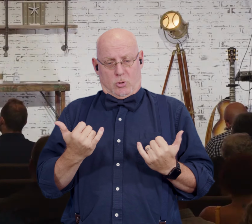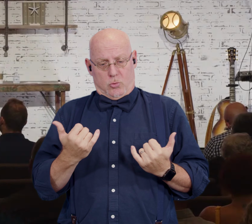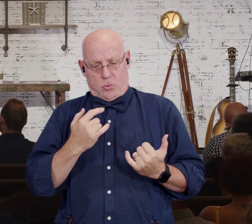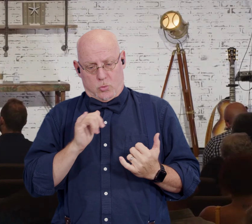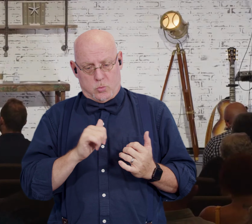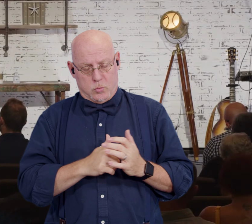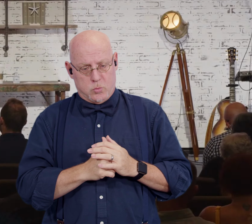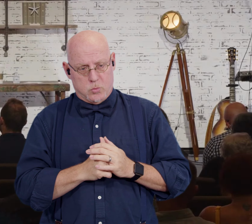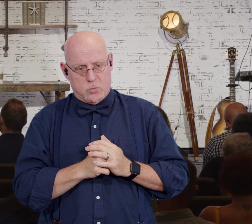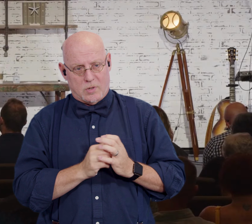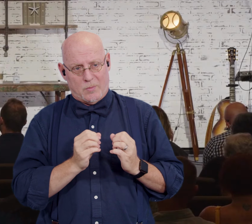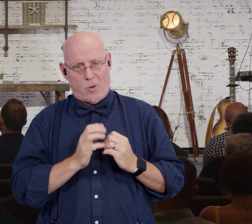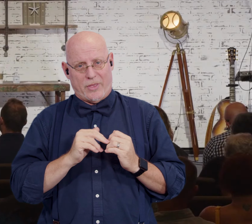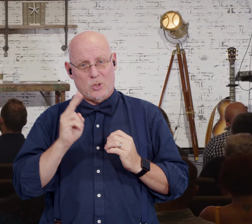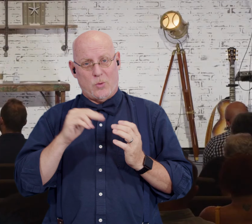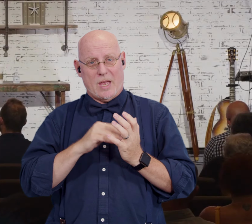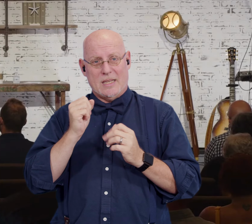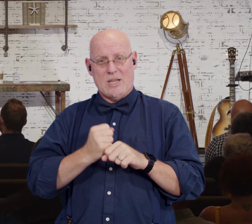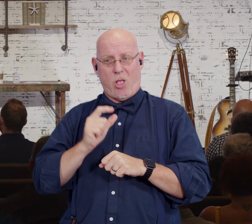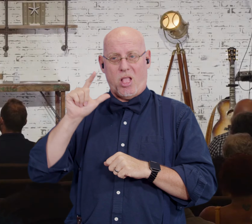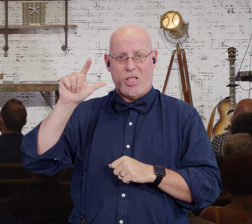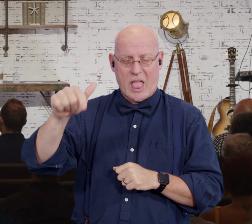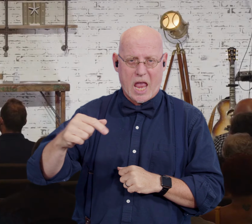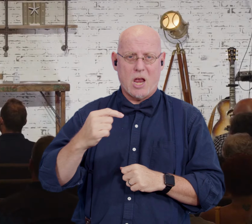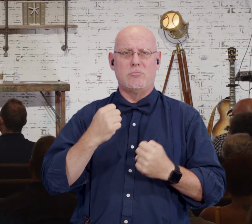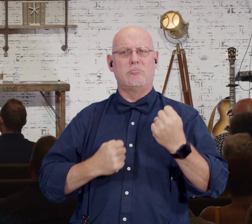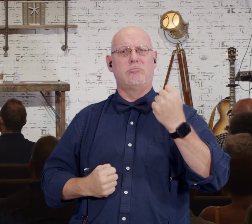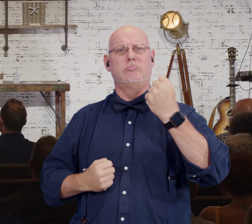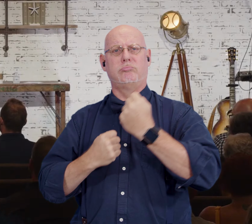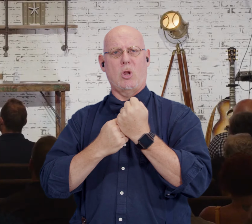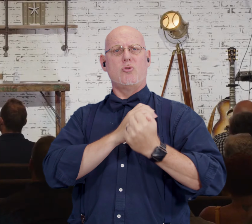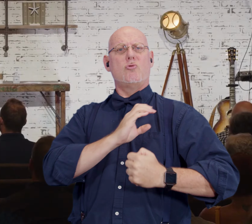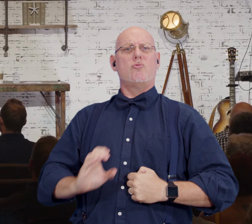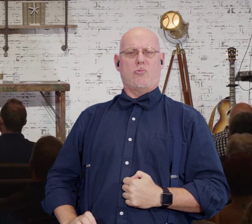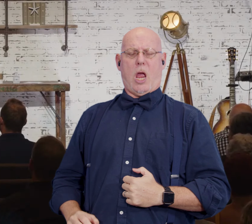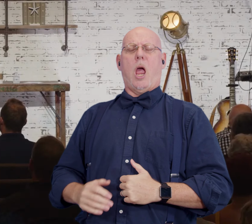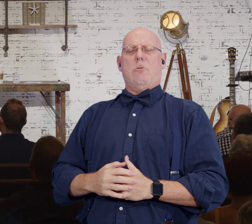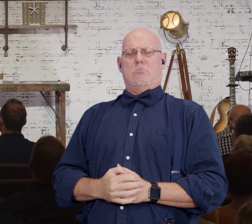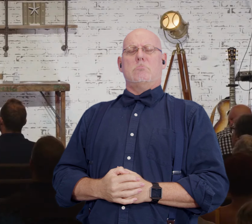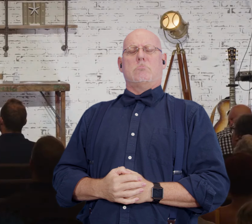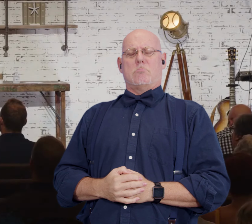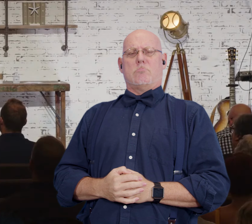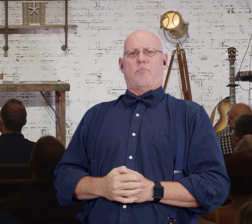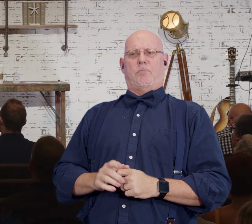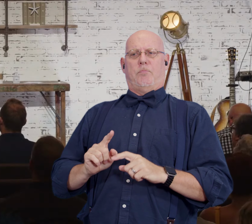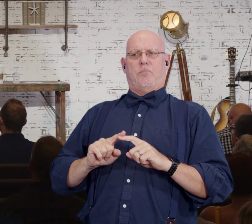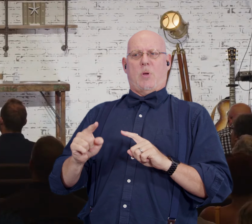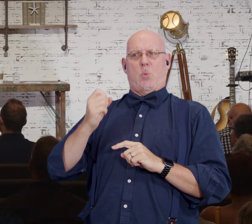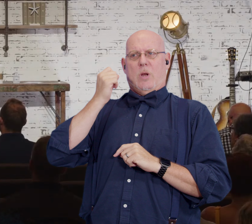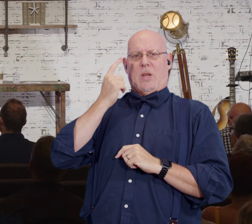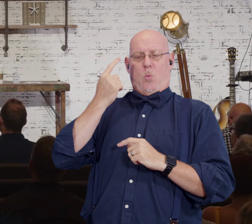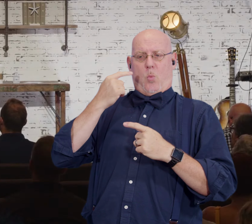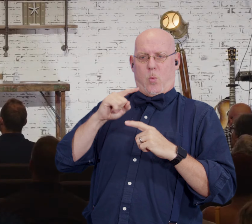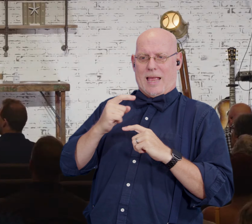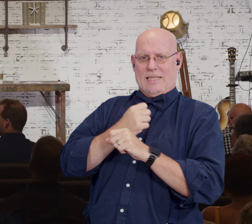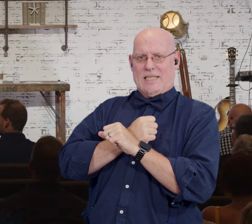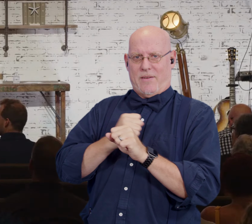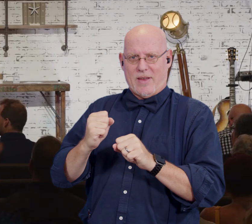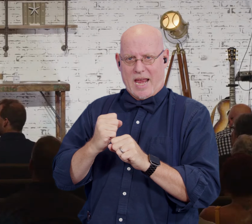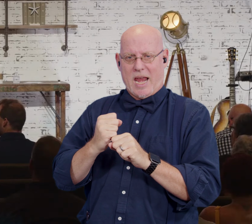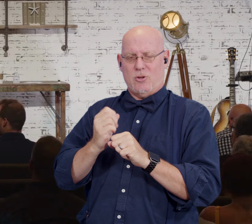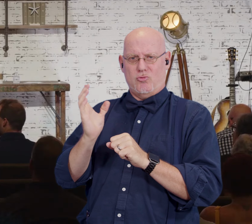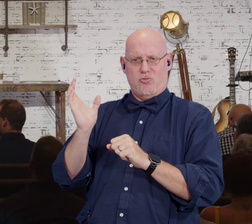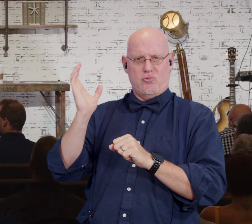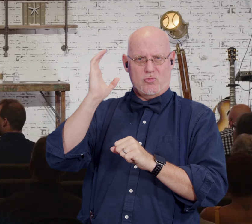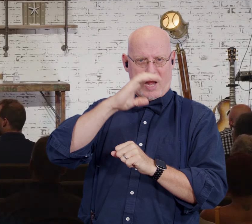day, more than 2,000 years later, who would claim allegiance to Christ. But we do understand that while salvation